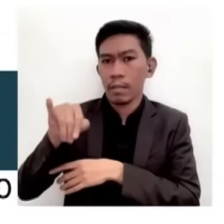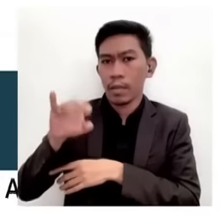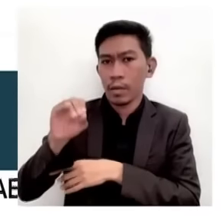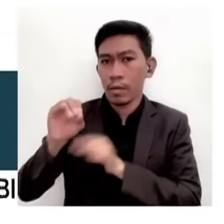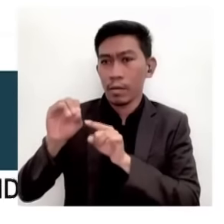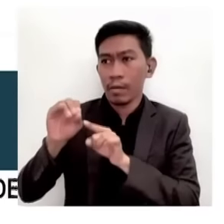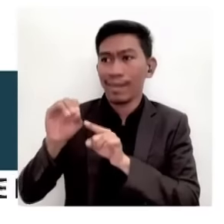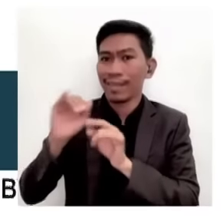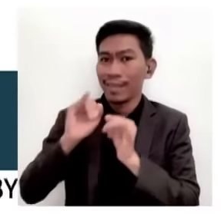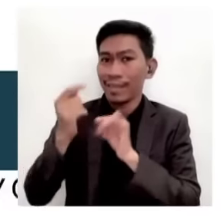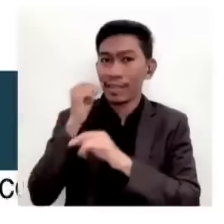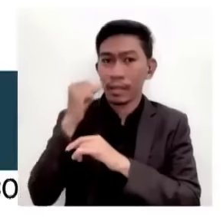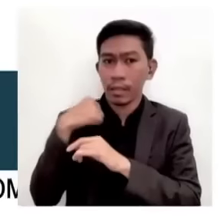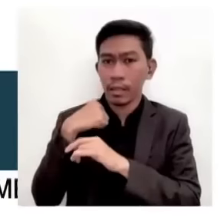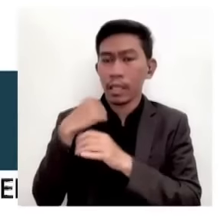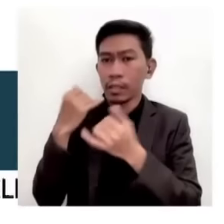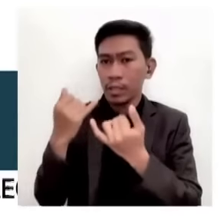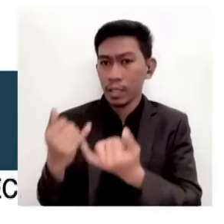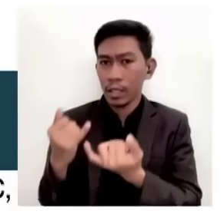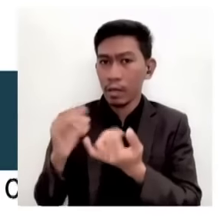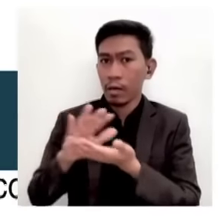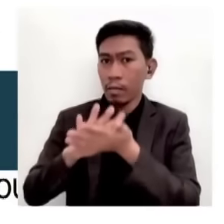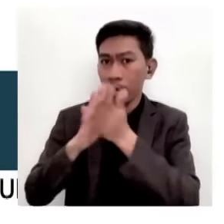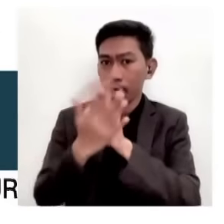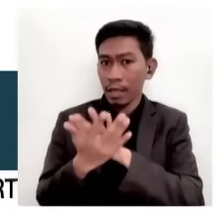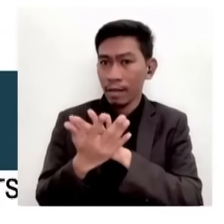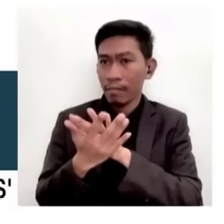this becoming a possibility is zero.